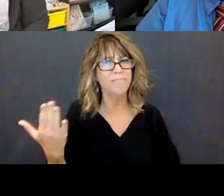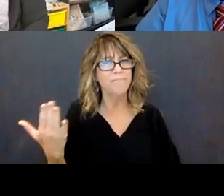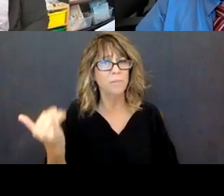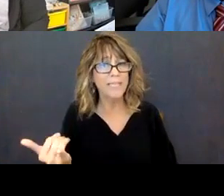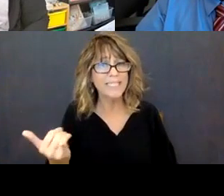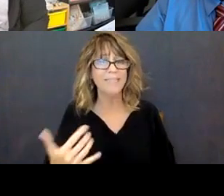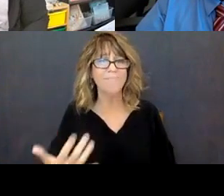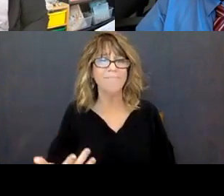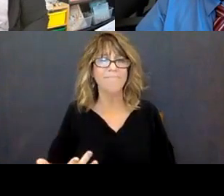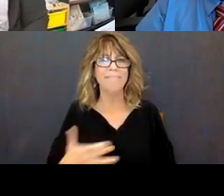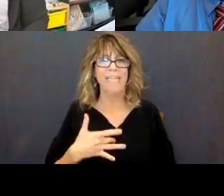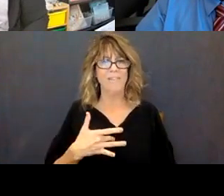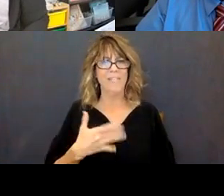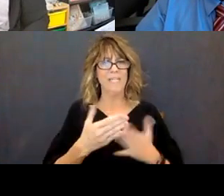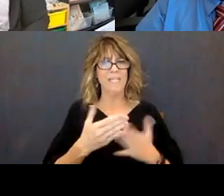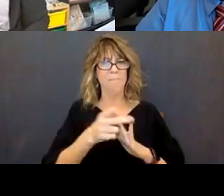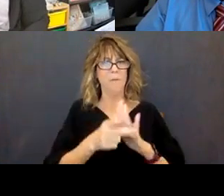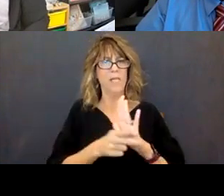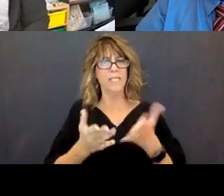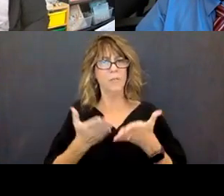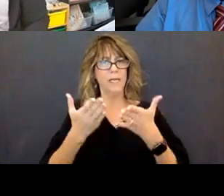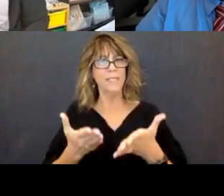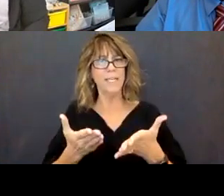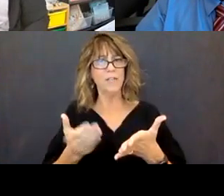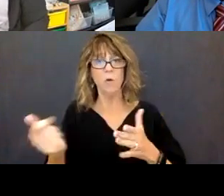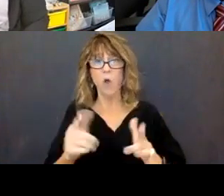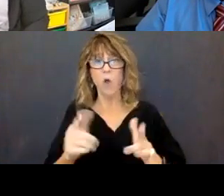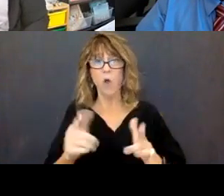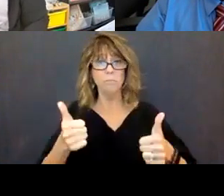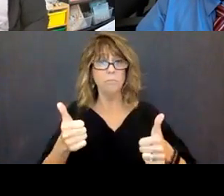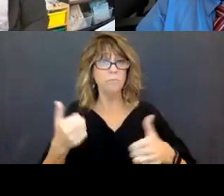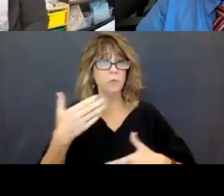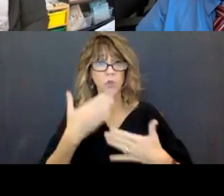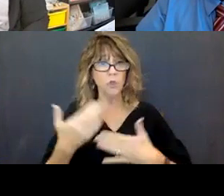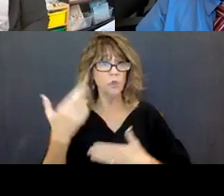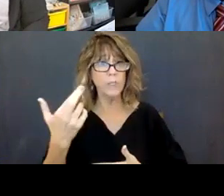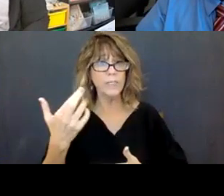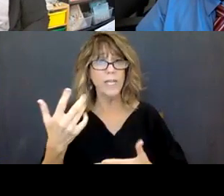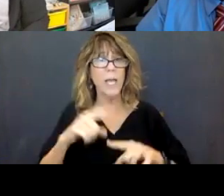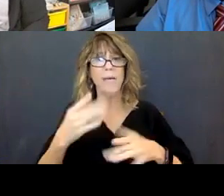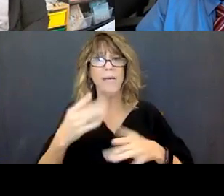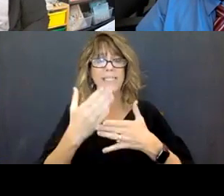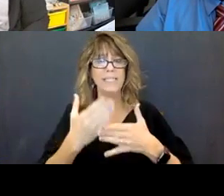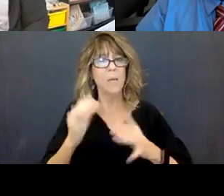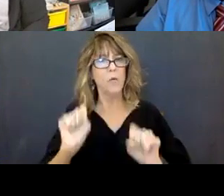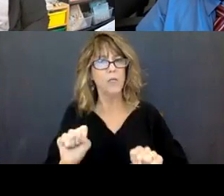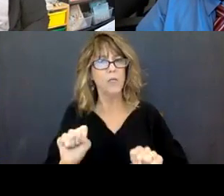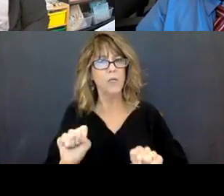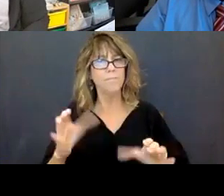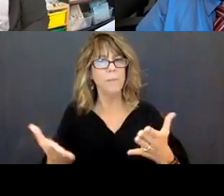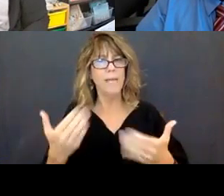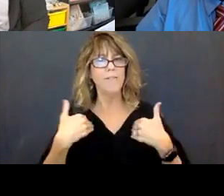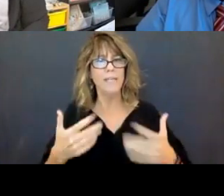policy recommendations, all which are valid, really we could take some immediate action around.